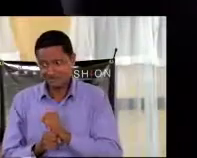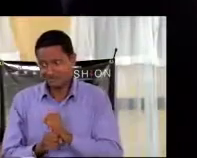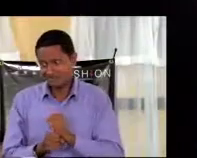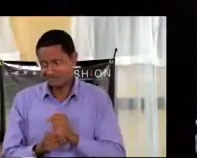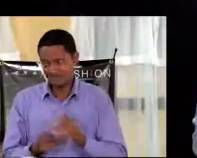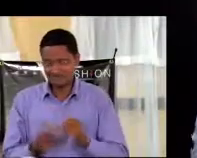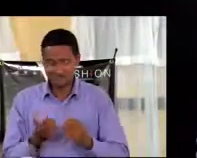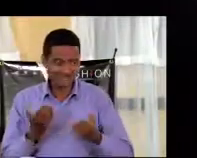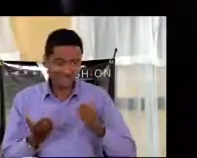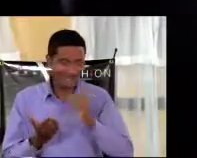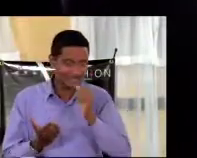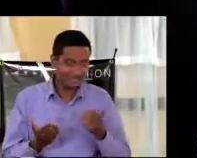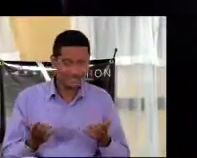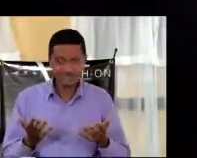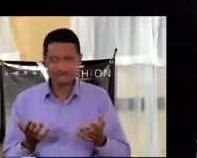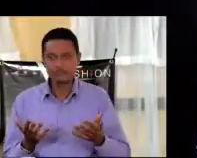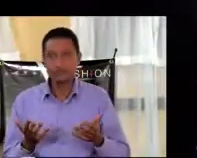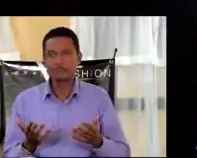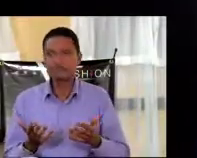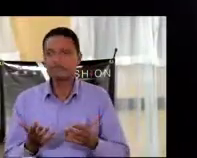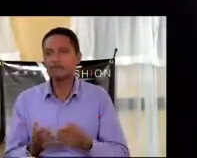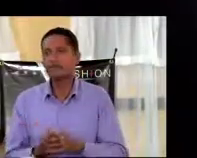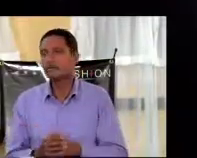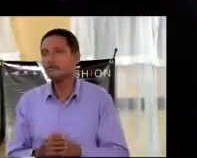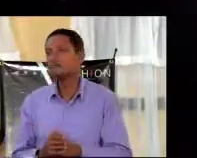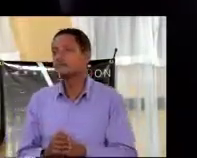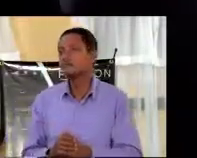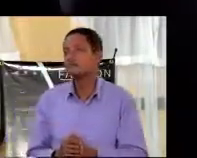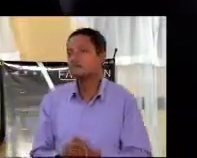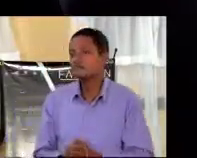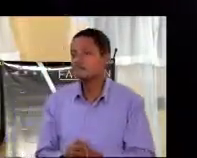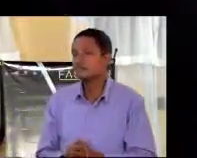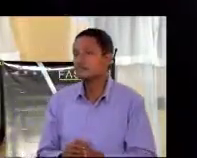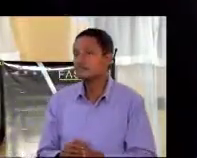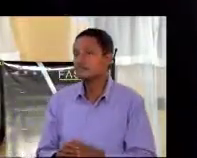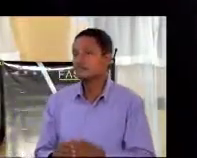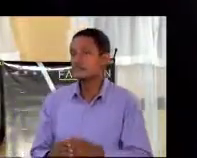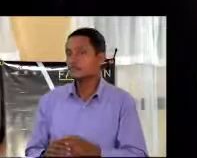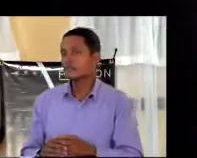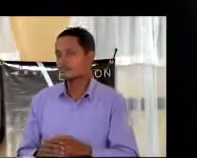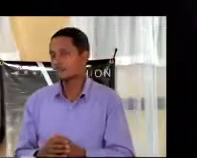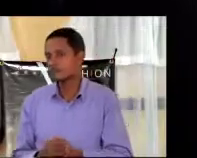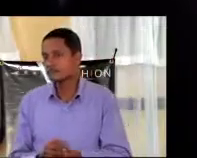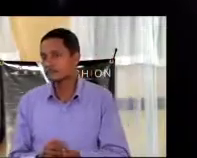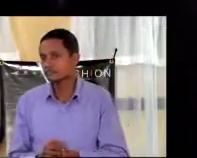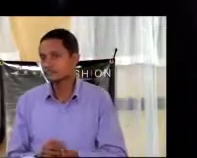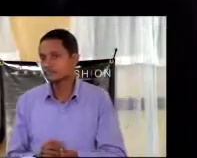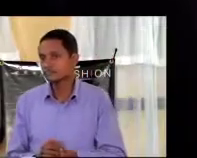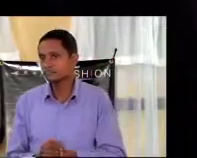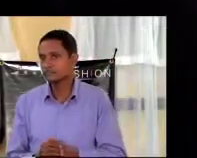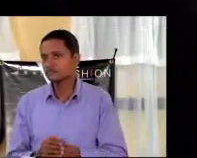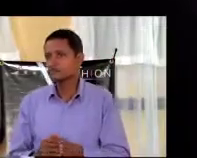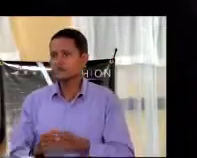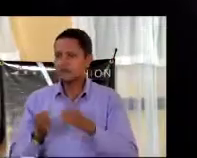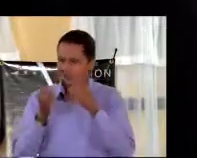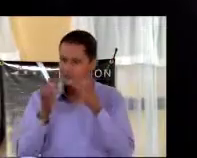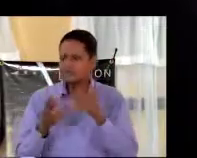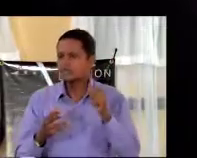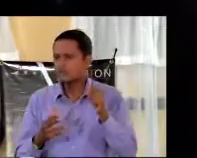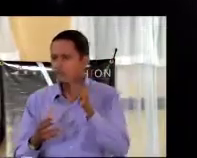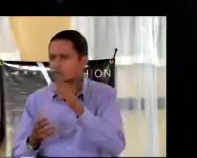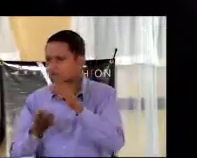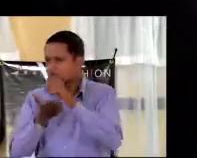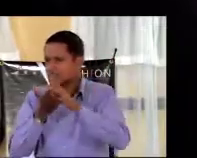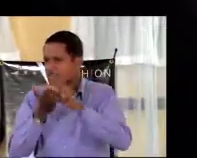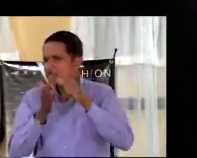know they're doing this thing and they're confident. But a lot of them secretly have compromised consciousness, or